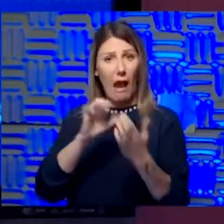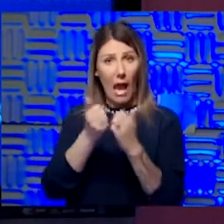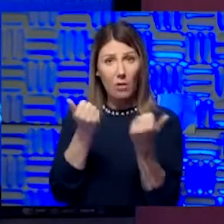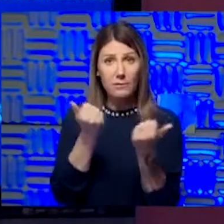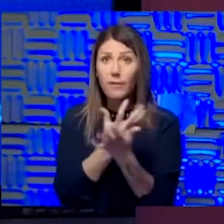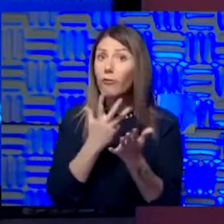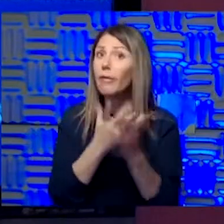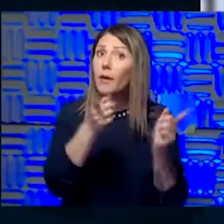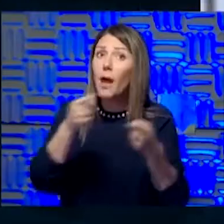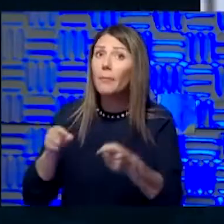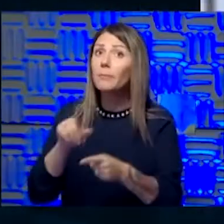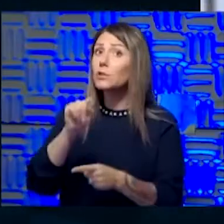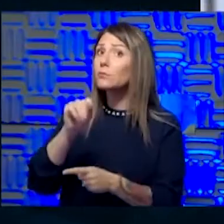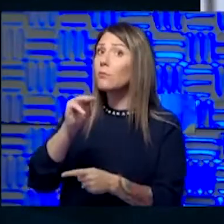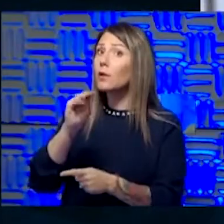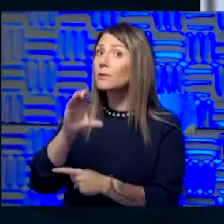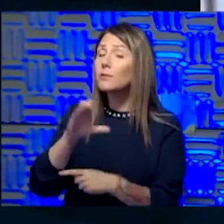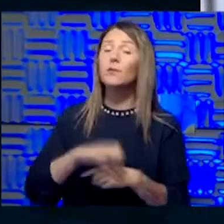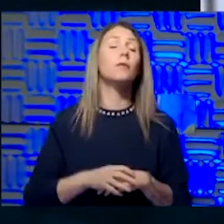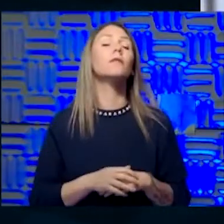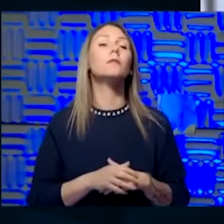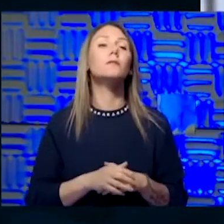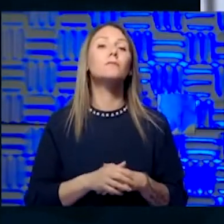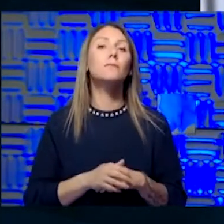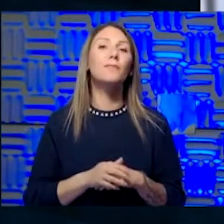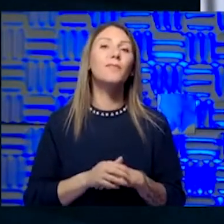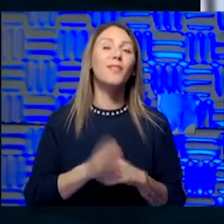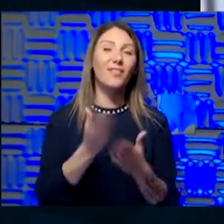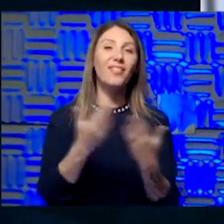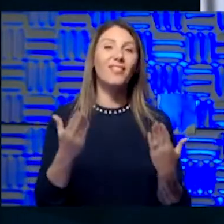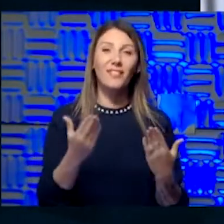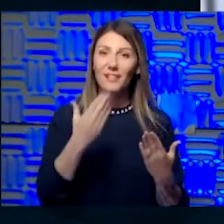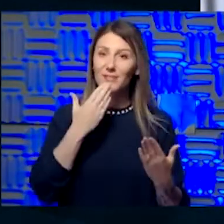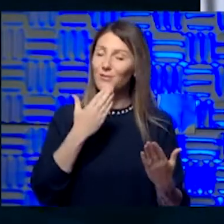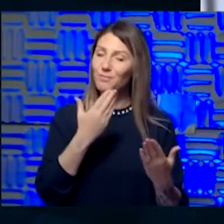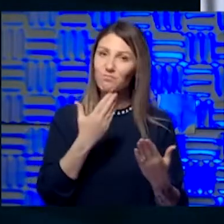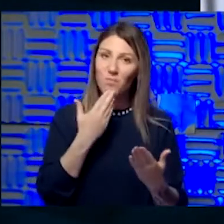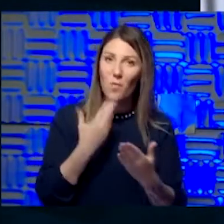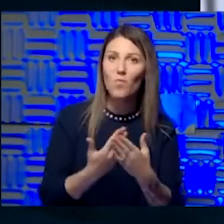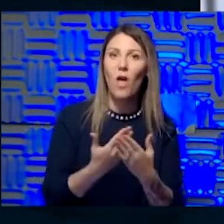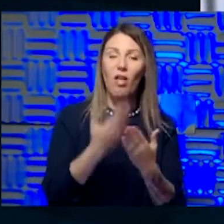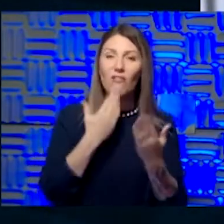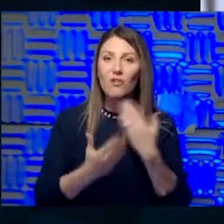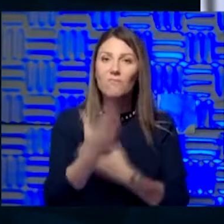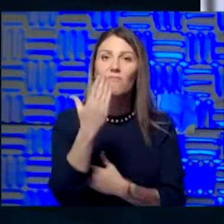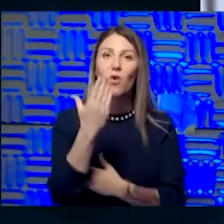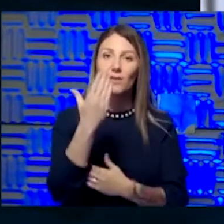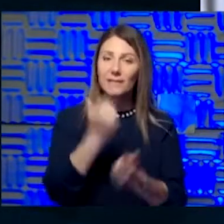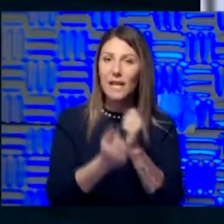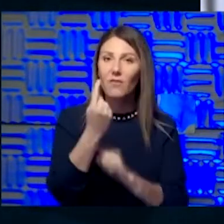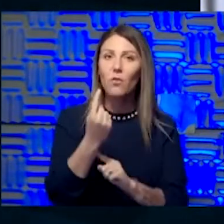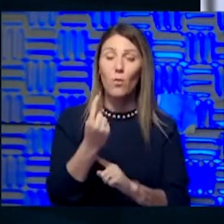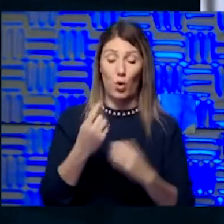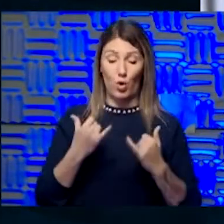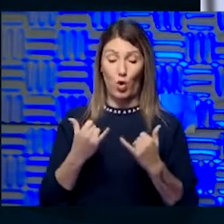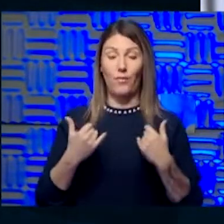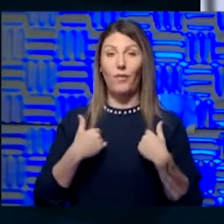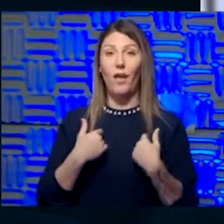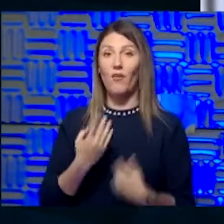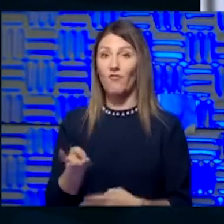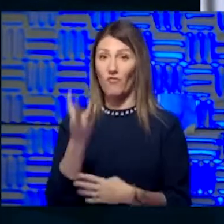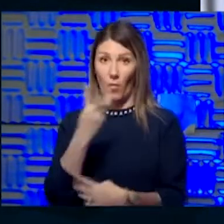Center? Well, Steve, things are going well. Good morning to everyone. And so currently we have 4 patients